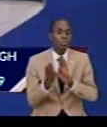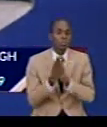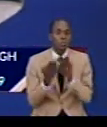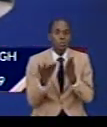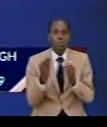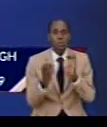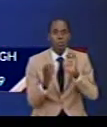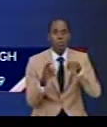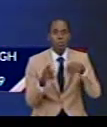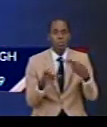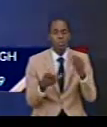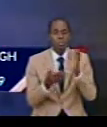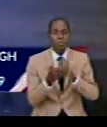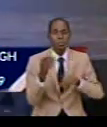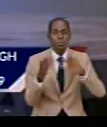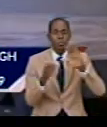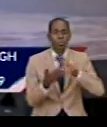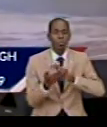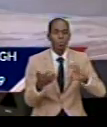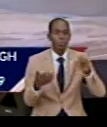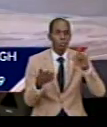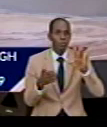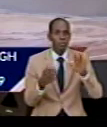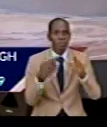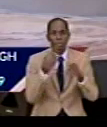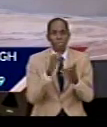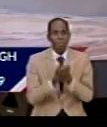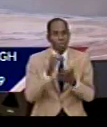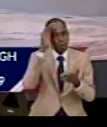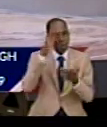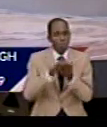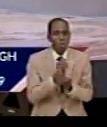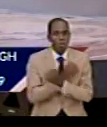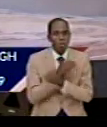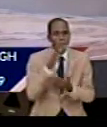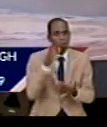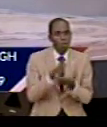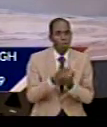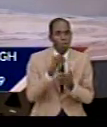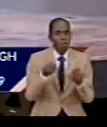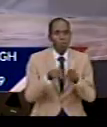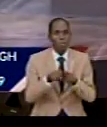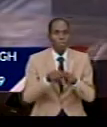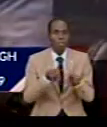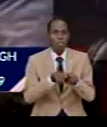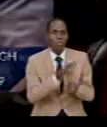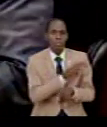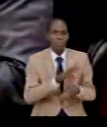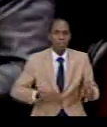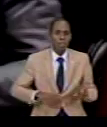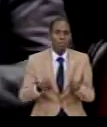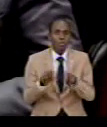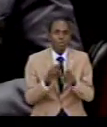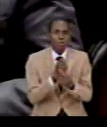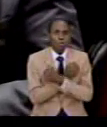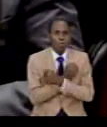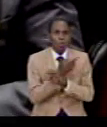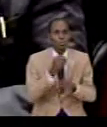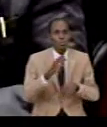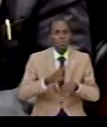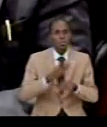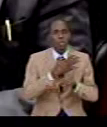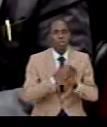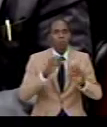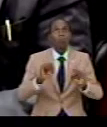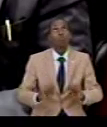5 verse 25, husbands, love your wives, even as Christ also loved the church and gave